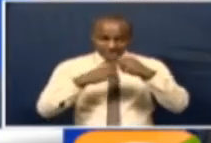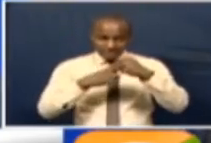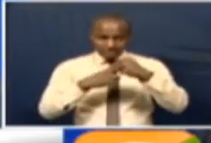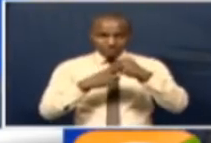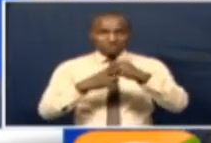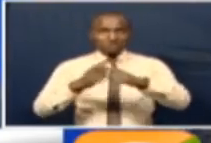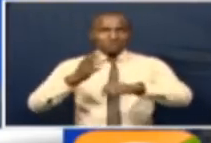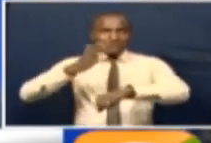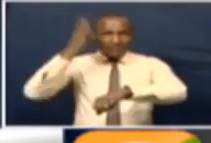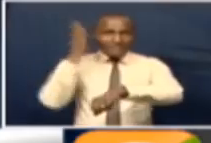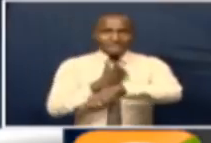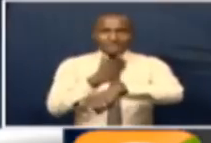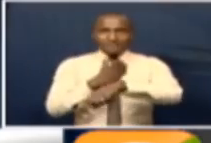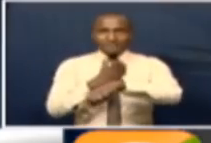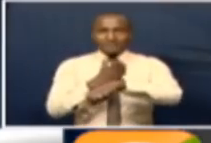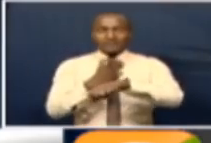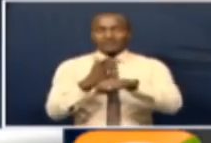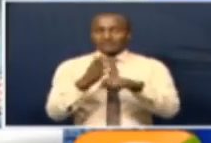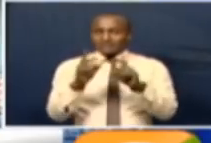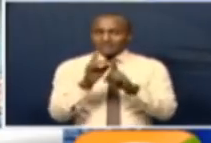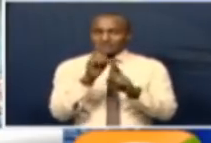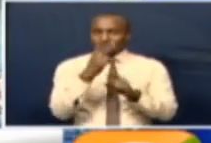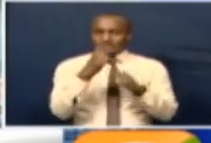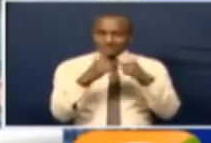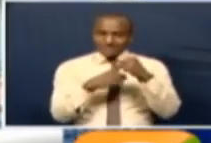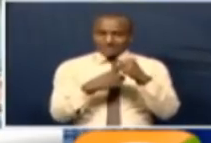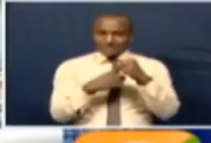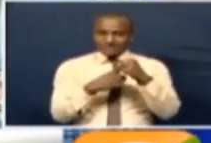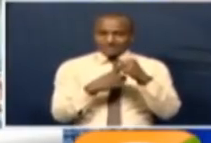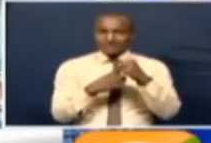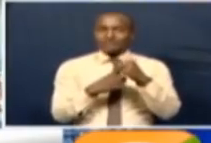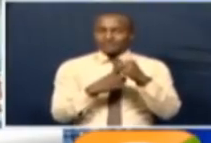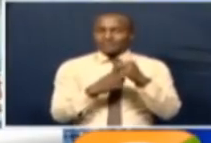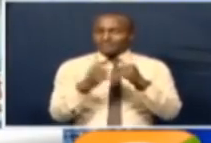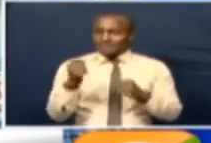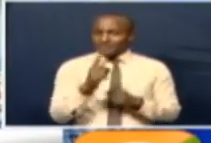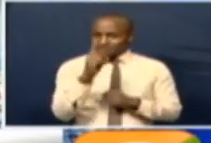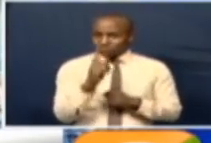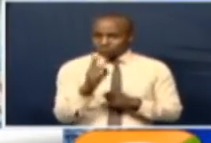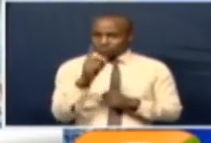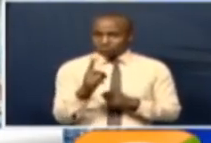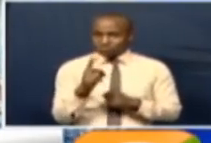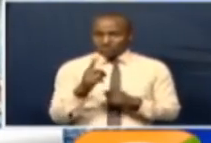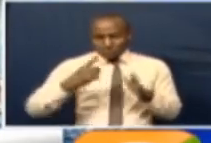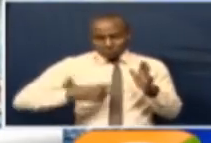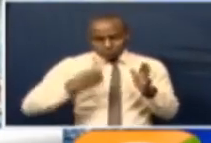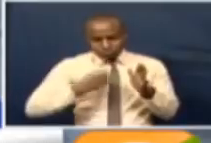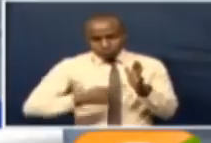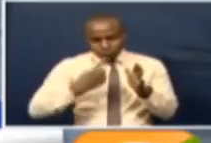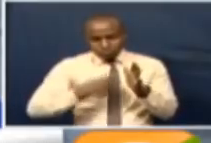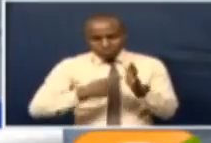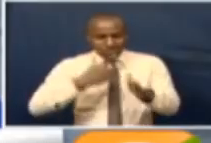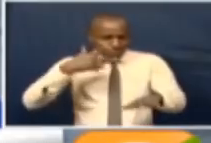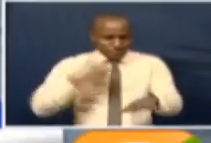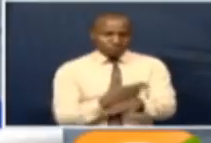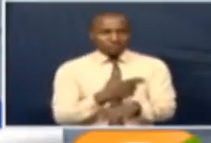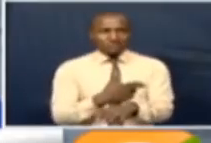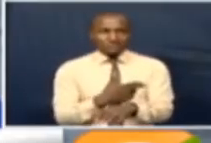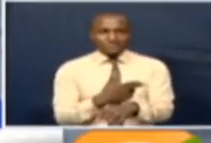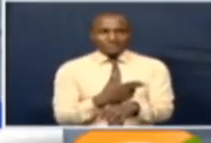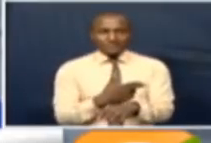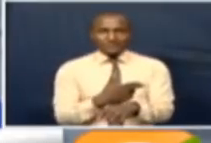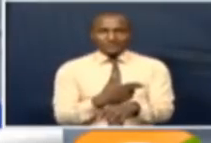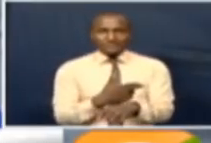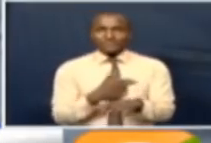alikatwa kiganja chake cha mkono tarehe 26 mwezi Januari mwaka huu na mashine ya kukata nyasi. That surgery was